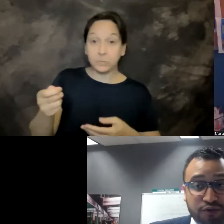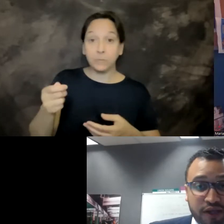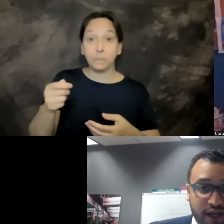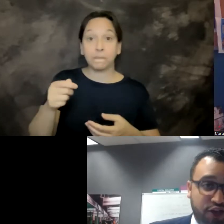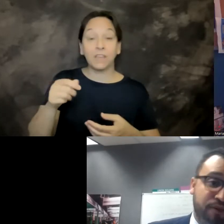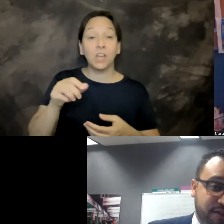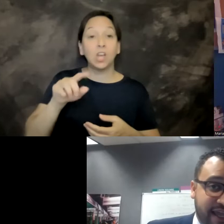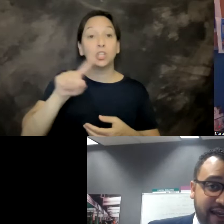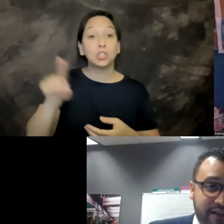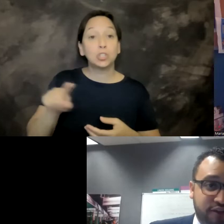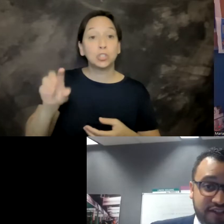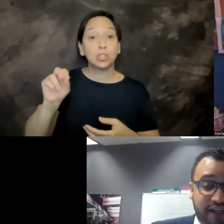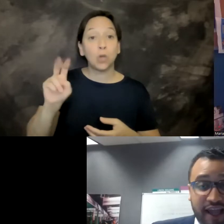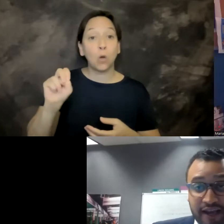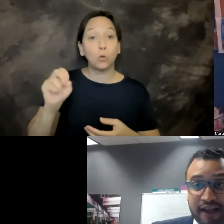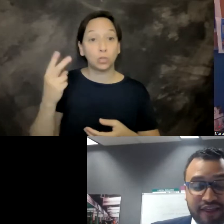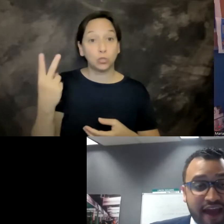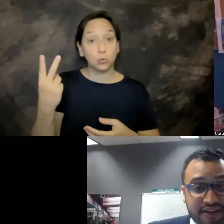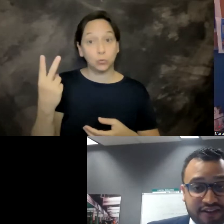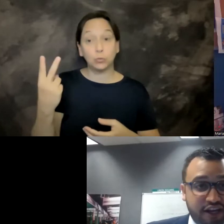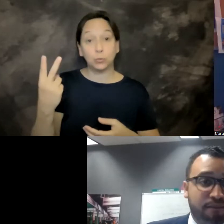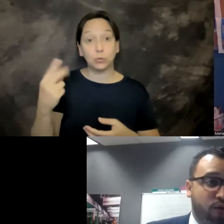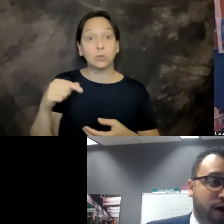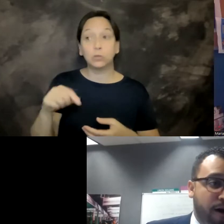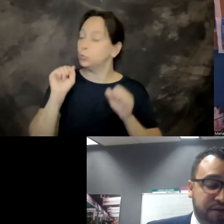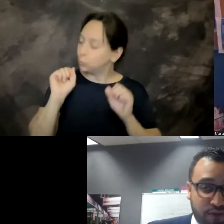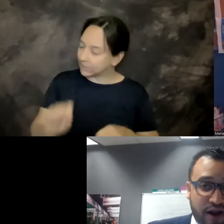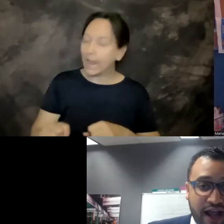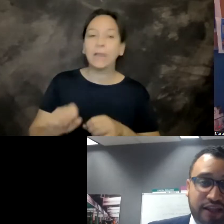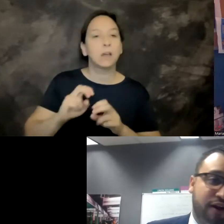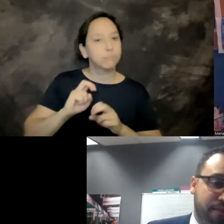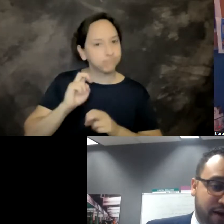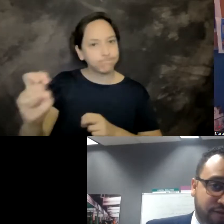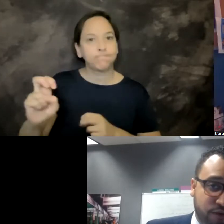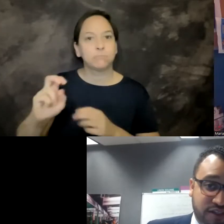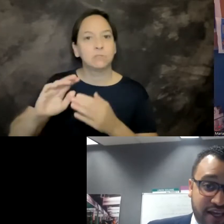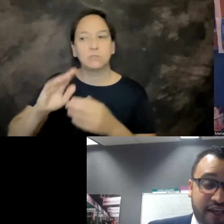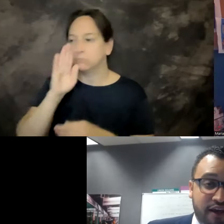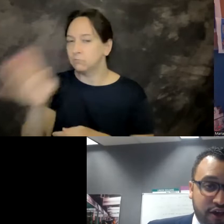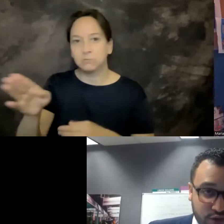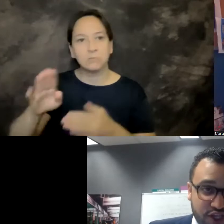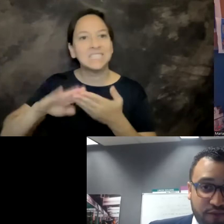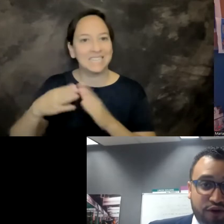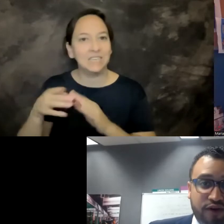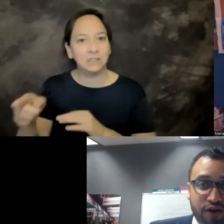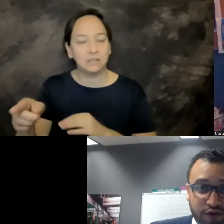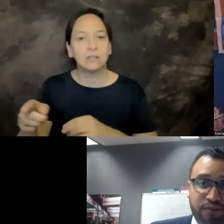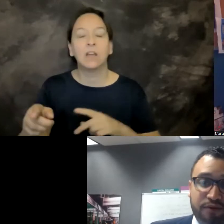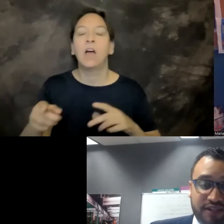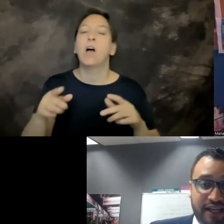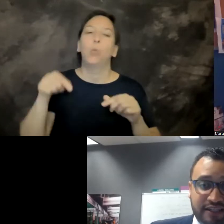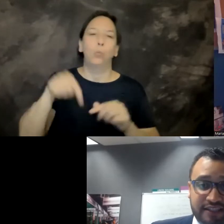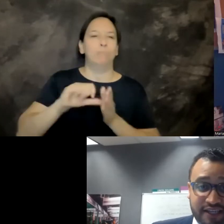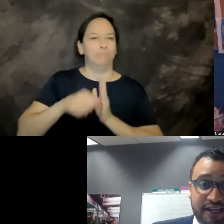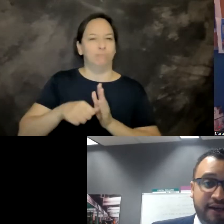Zone 2, and you'll be able to get into the city. And that is the #1 option that we're highly recommending folks to take. Use the commuter rail in order to be